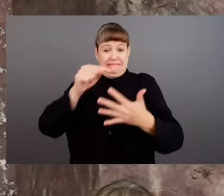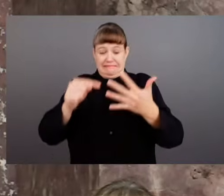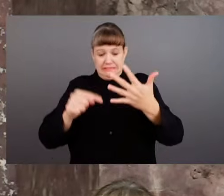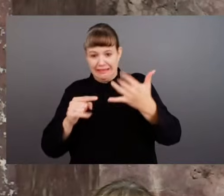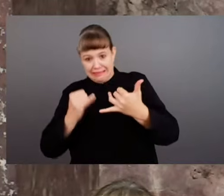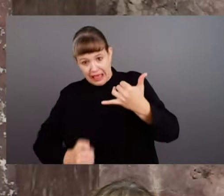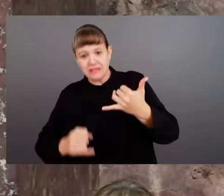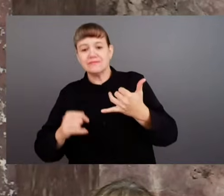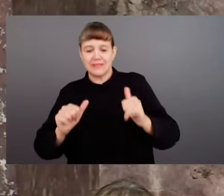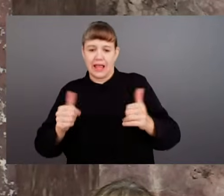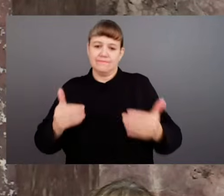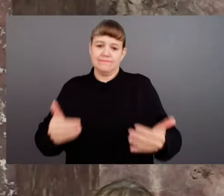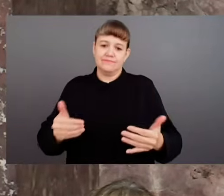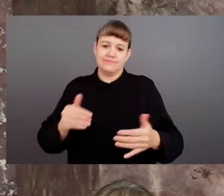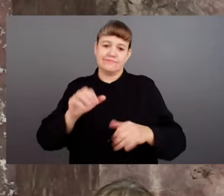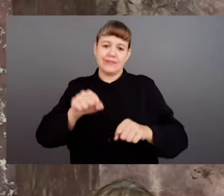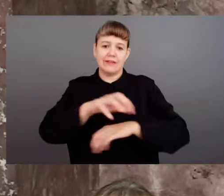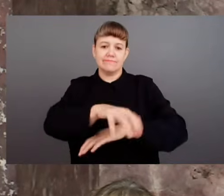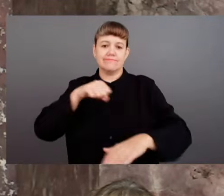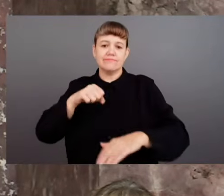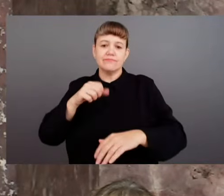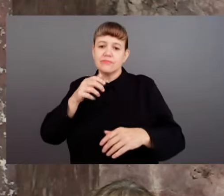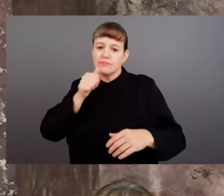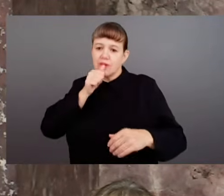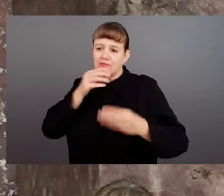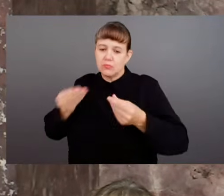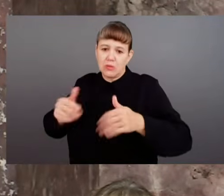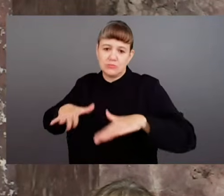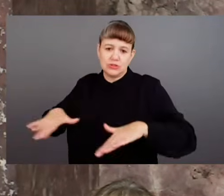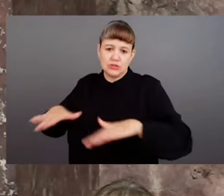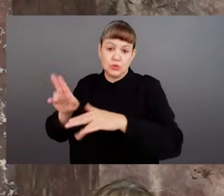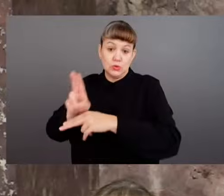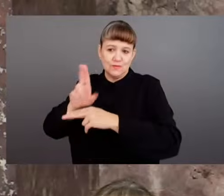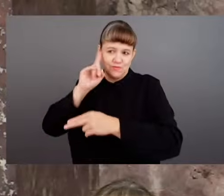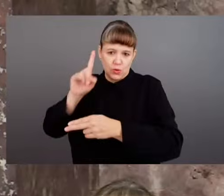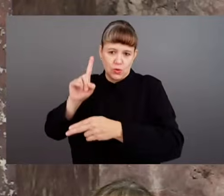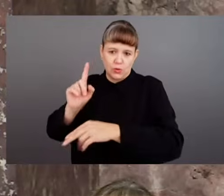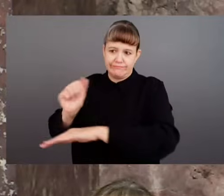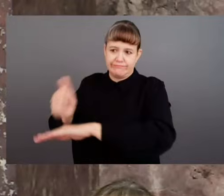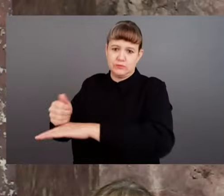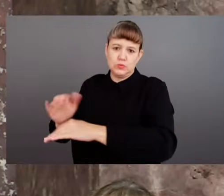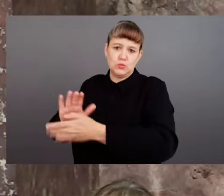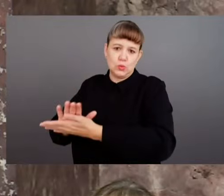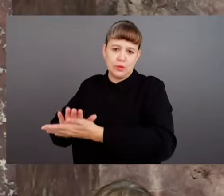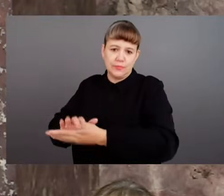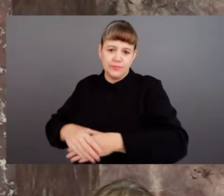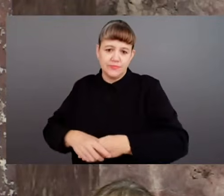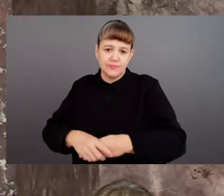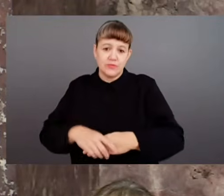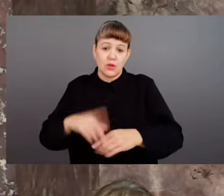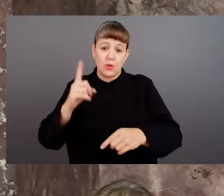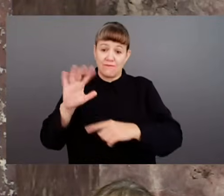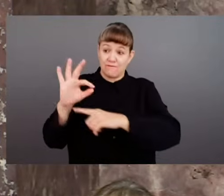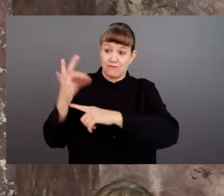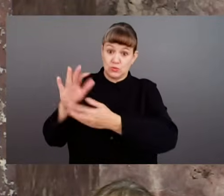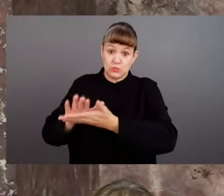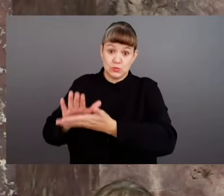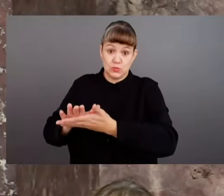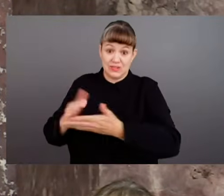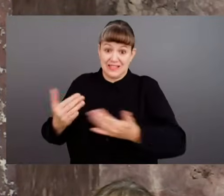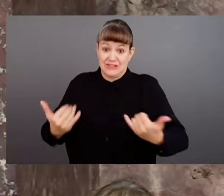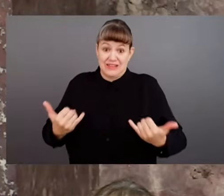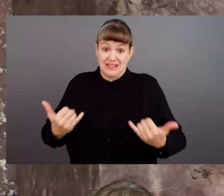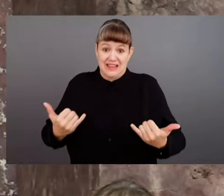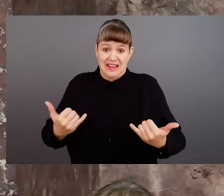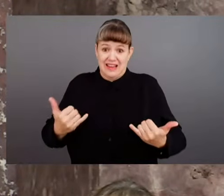into alignment the same power that the other 59 school districts in the province already have. I would be pleased to elaborate on the nature of these amendments during